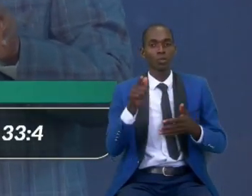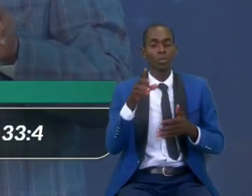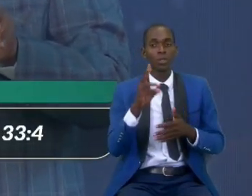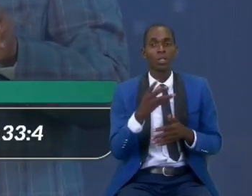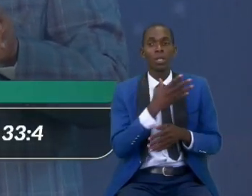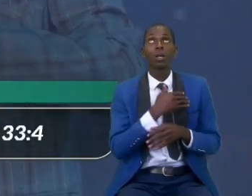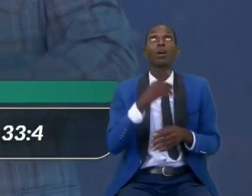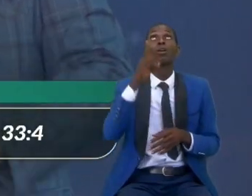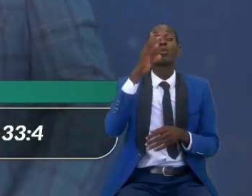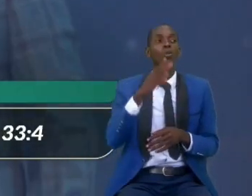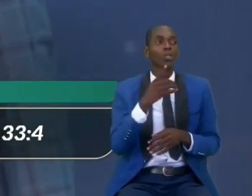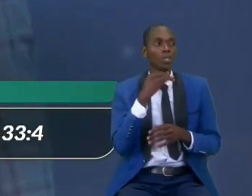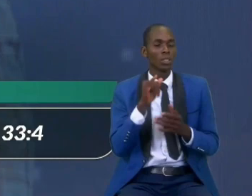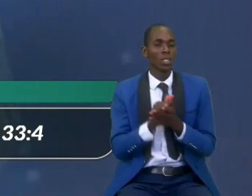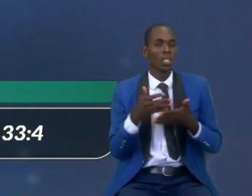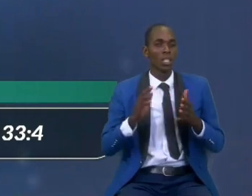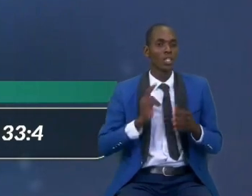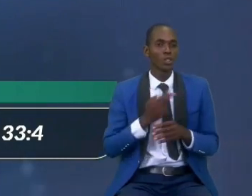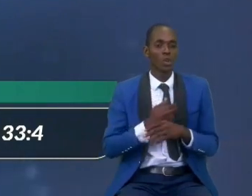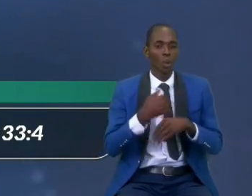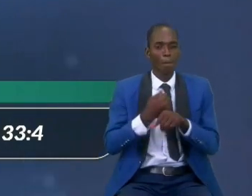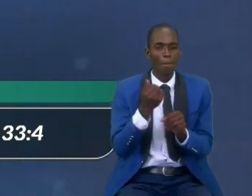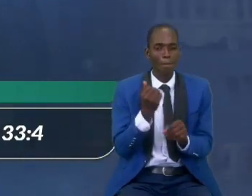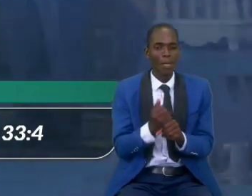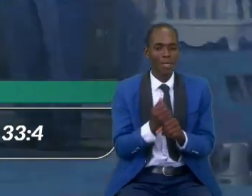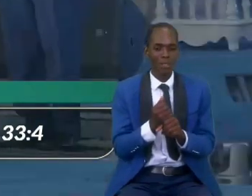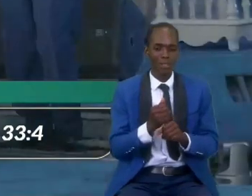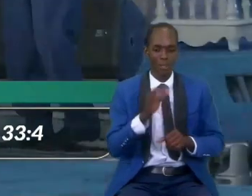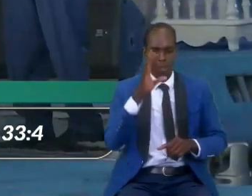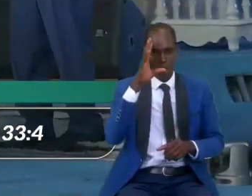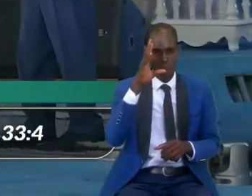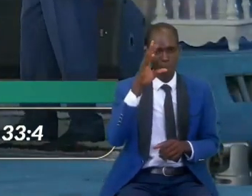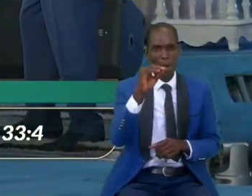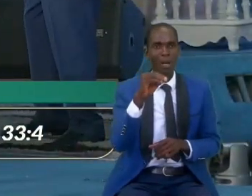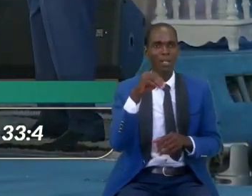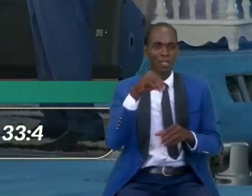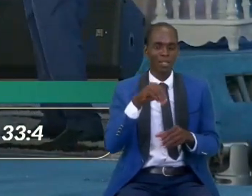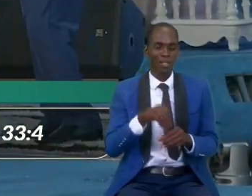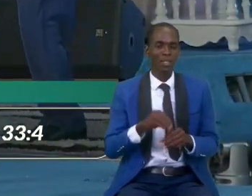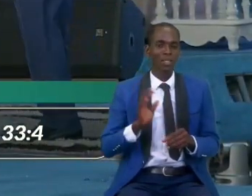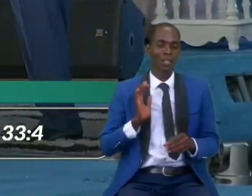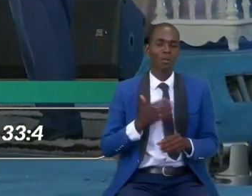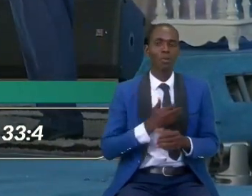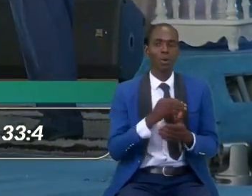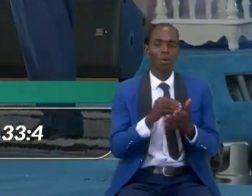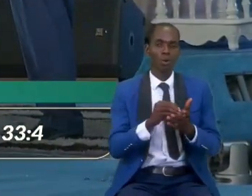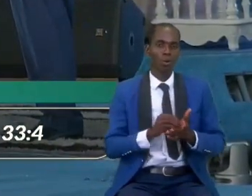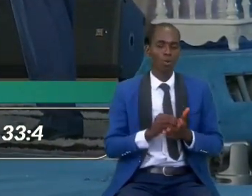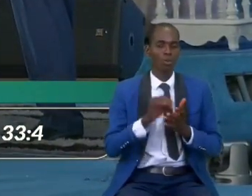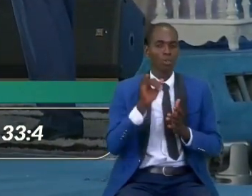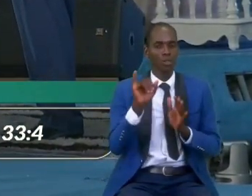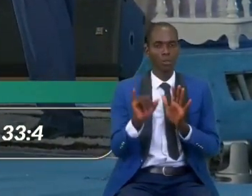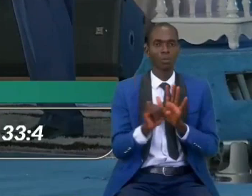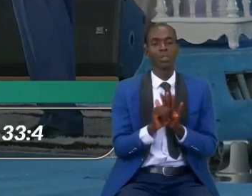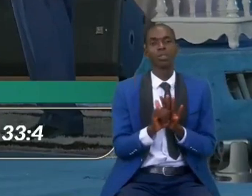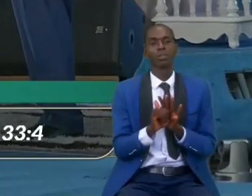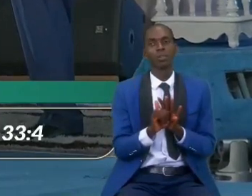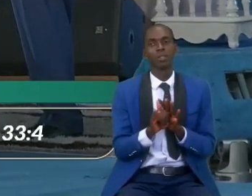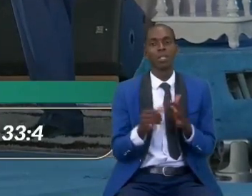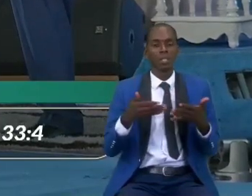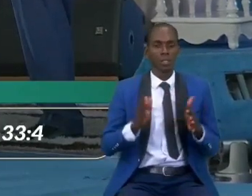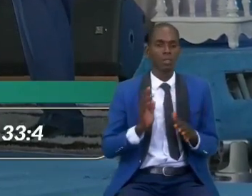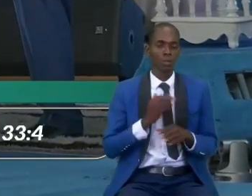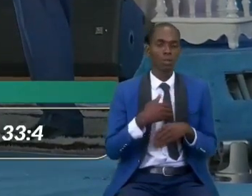man in our image. Let us make man in our image. Even if you